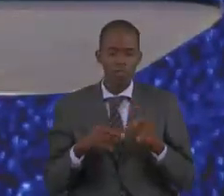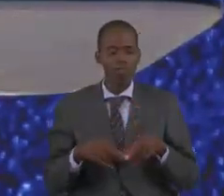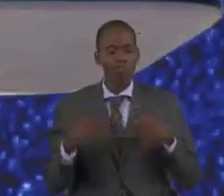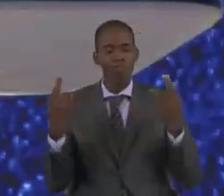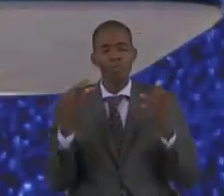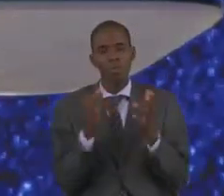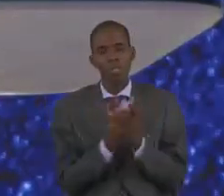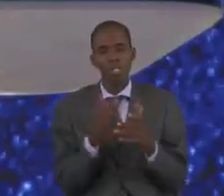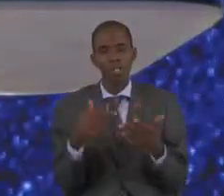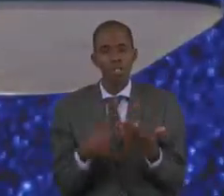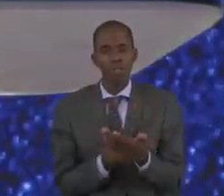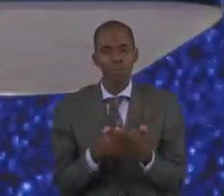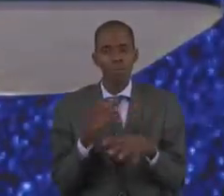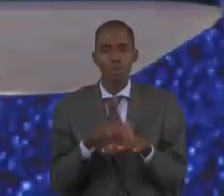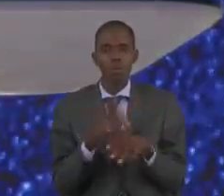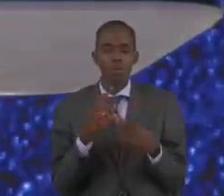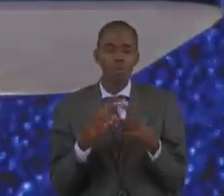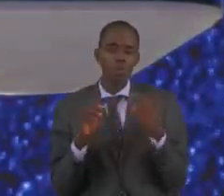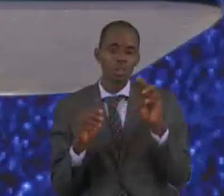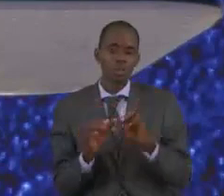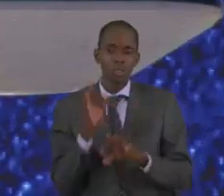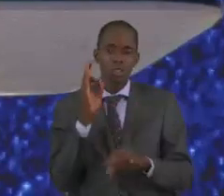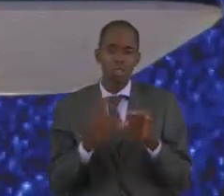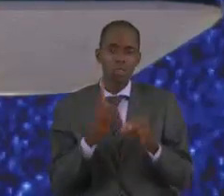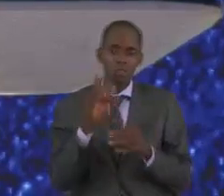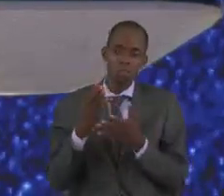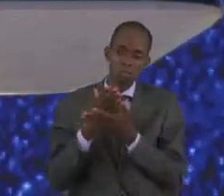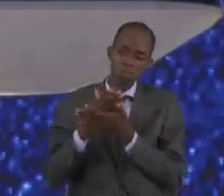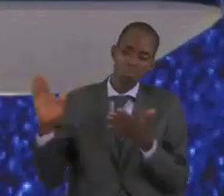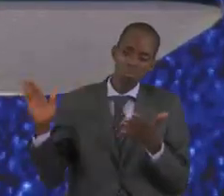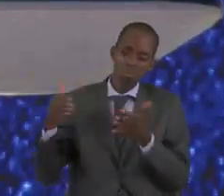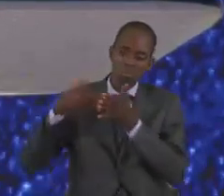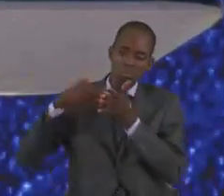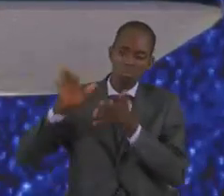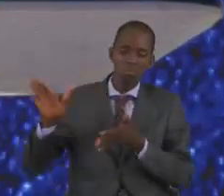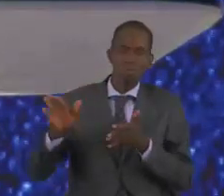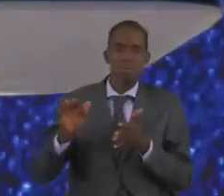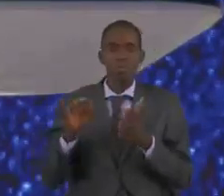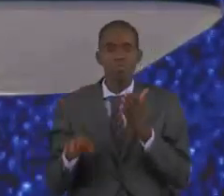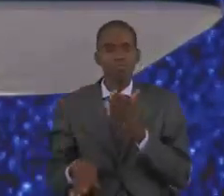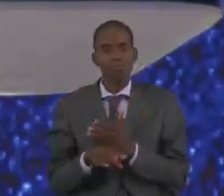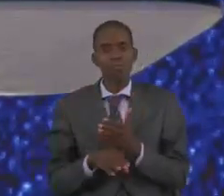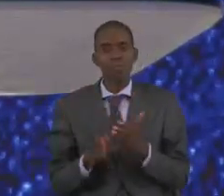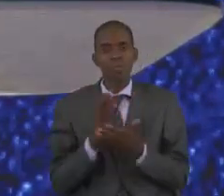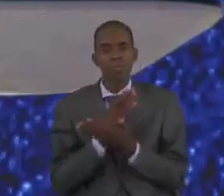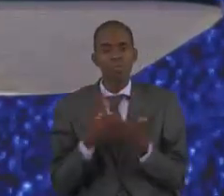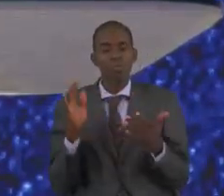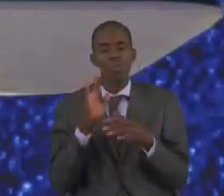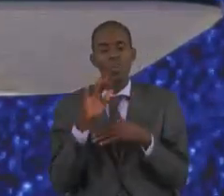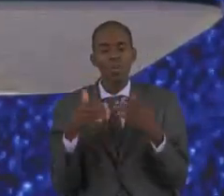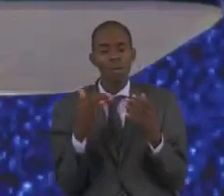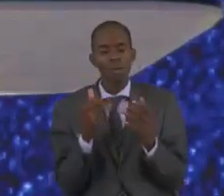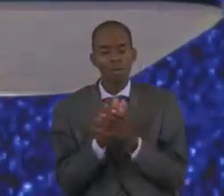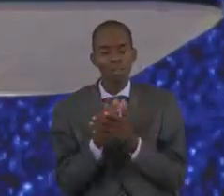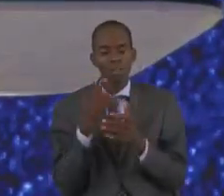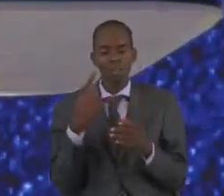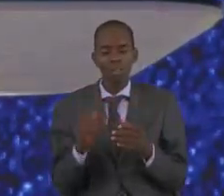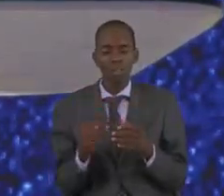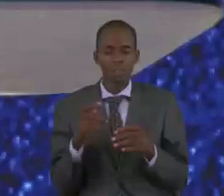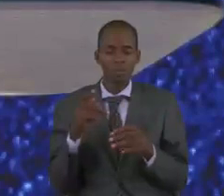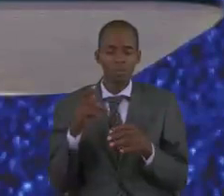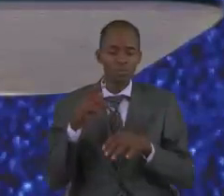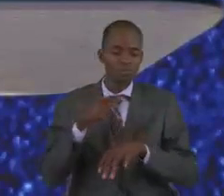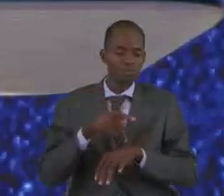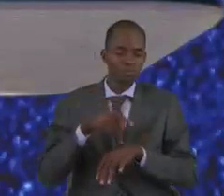unto him. If they rejected, if they neglected that gospel Paul, the apostle, was preaching, they were